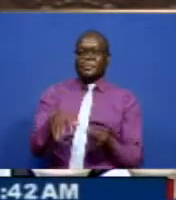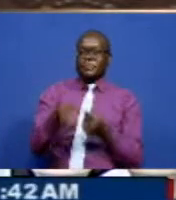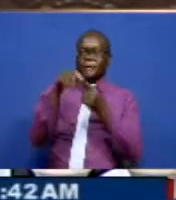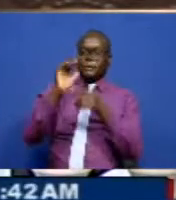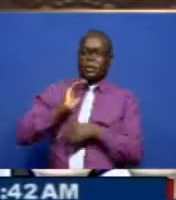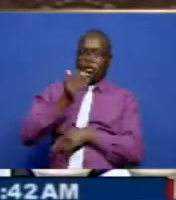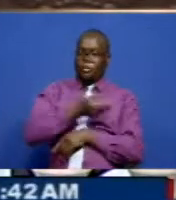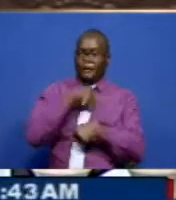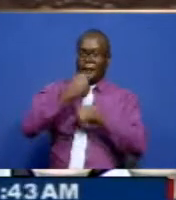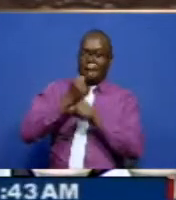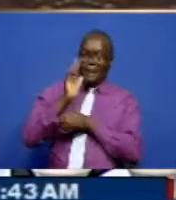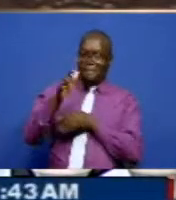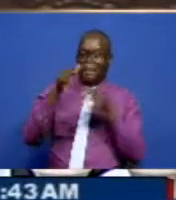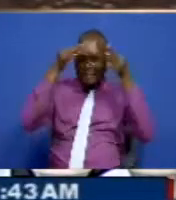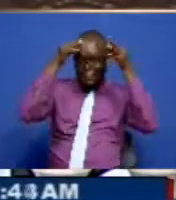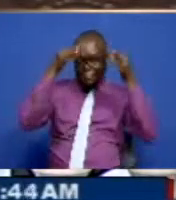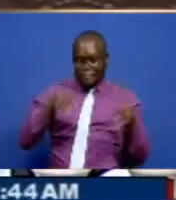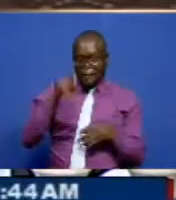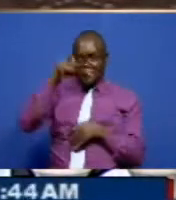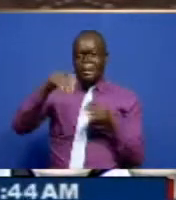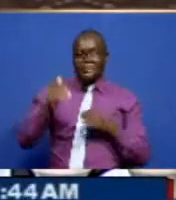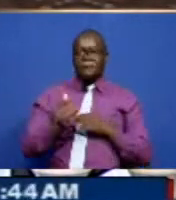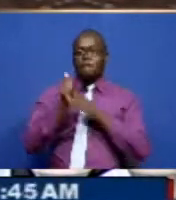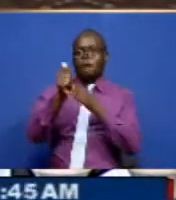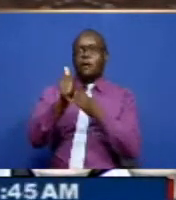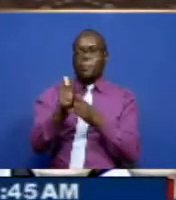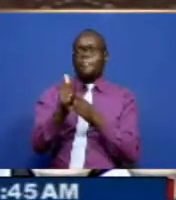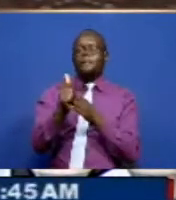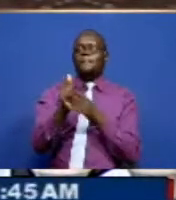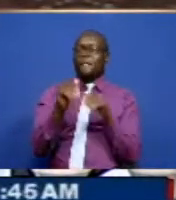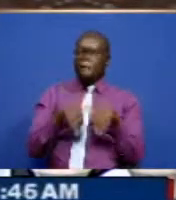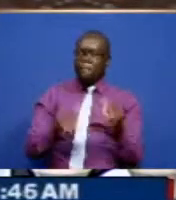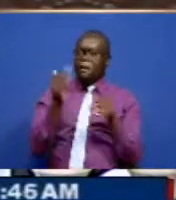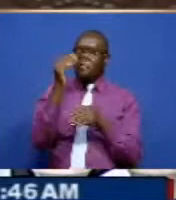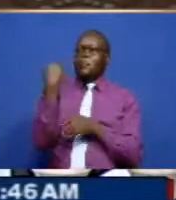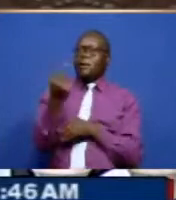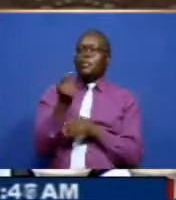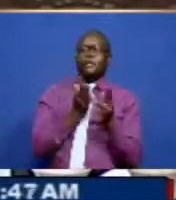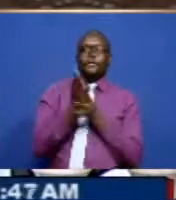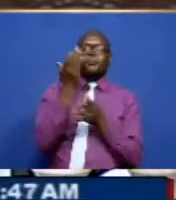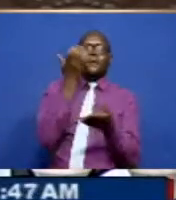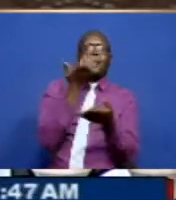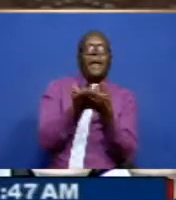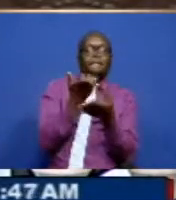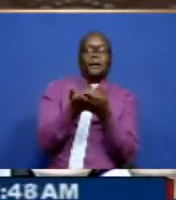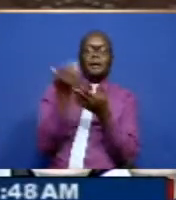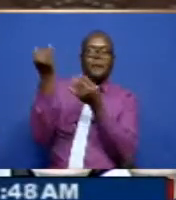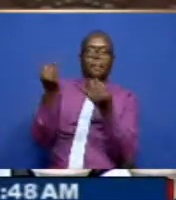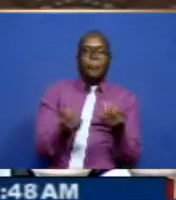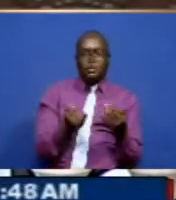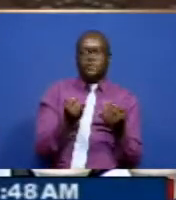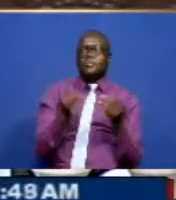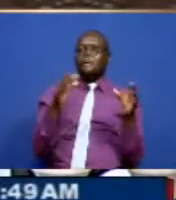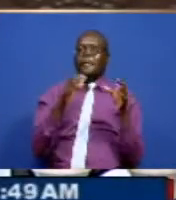in making its decision, shall be guided only by the evidence adduced by the